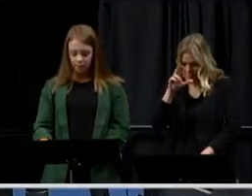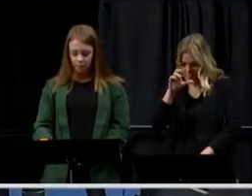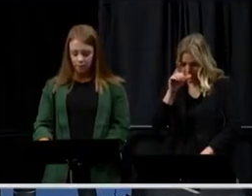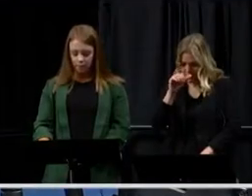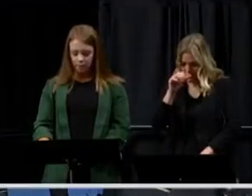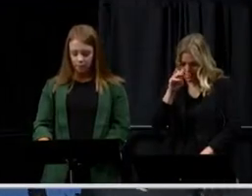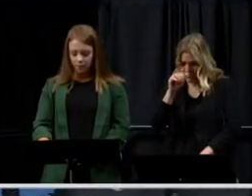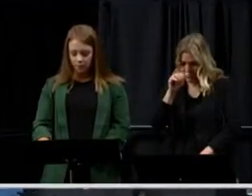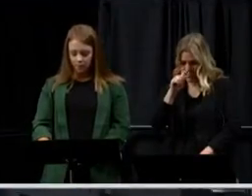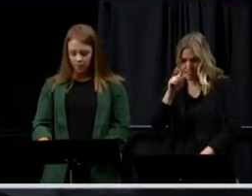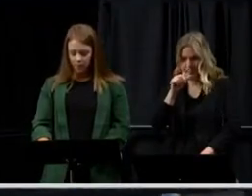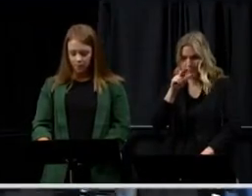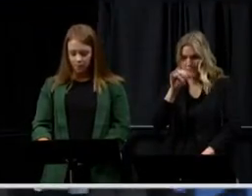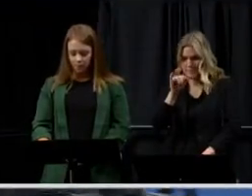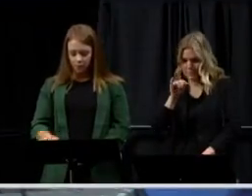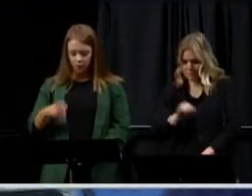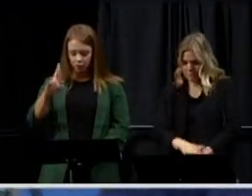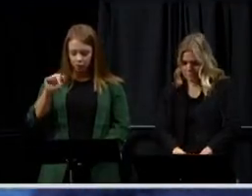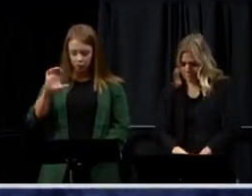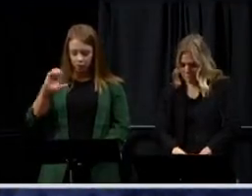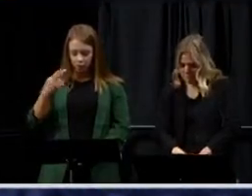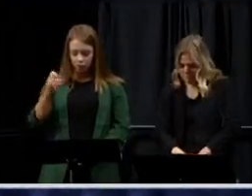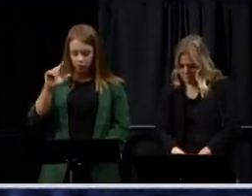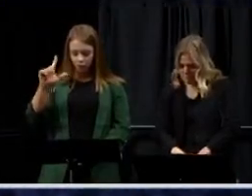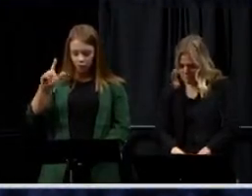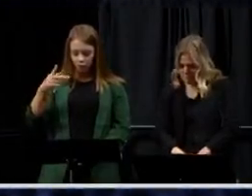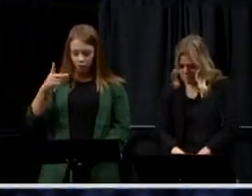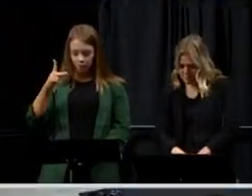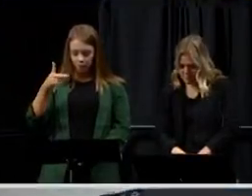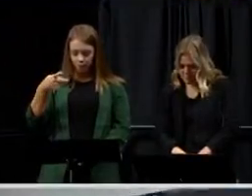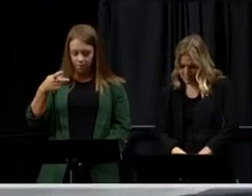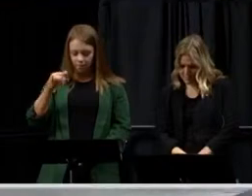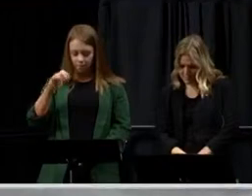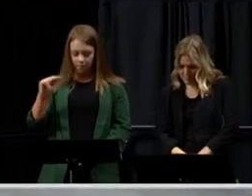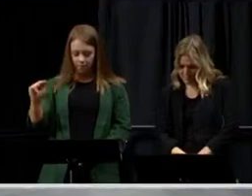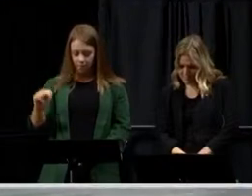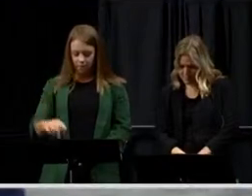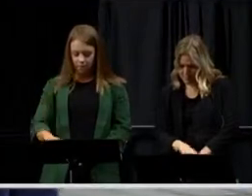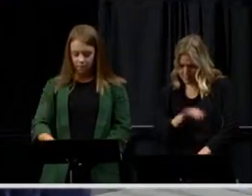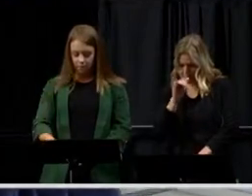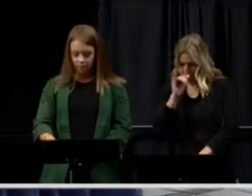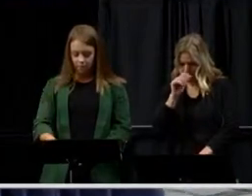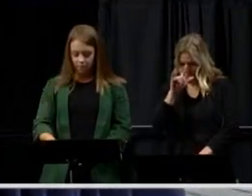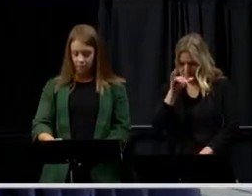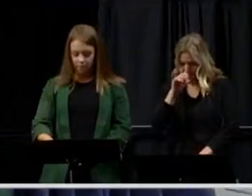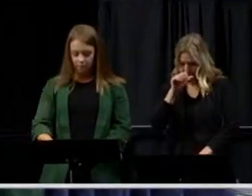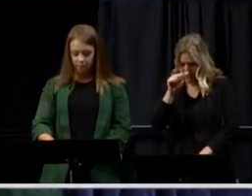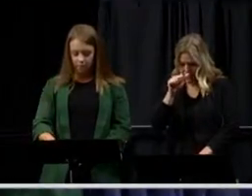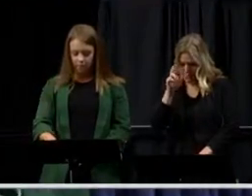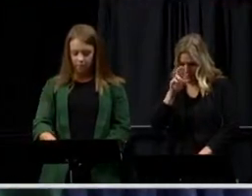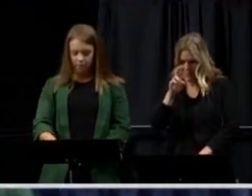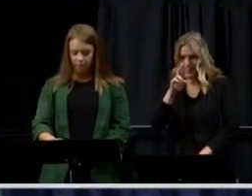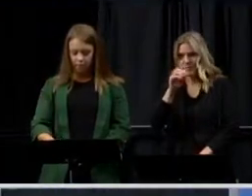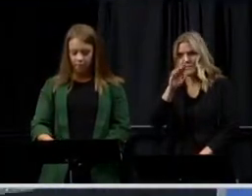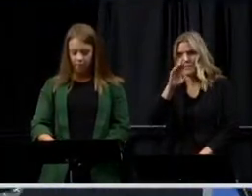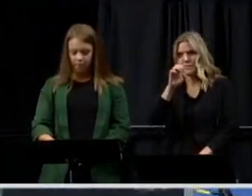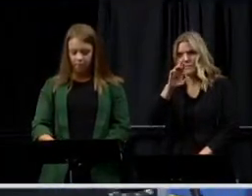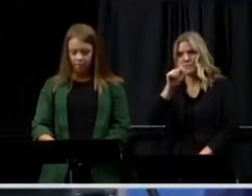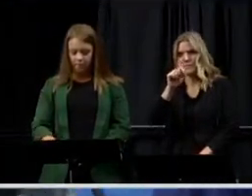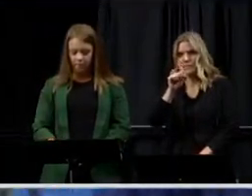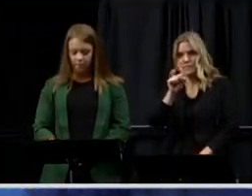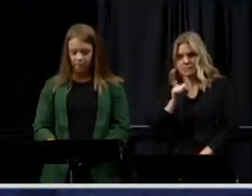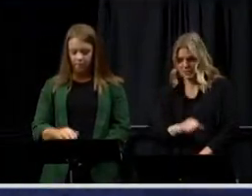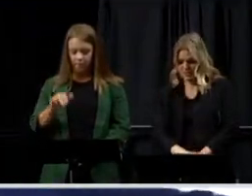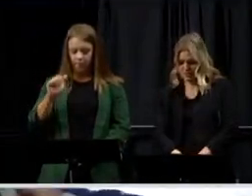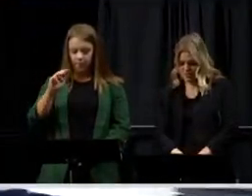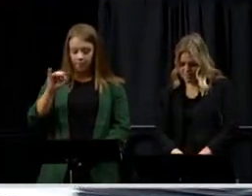Ramazani. Rachel Catherine Penn. Jalissa Renee Roberts.